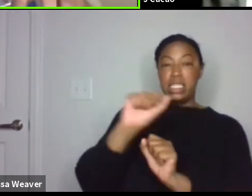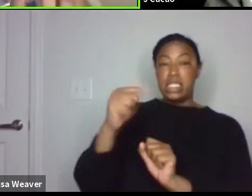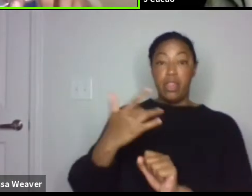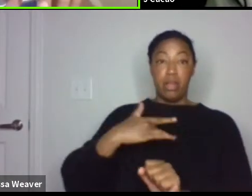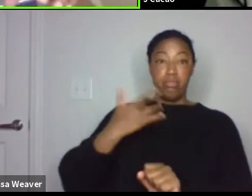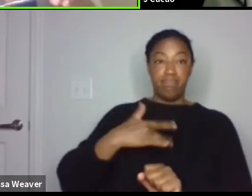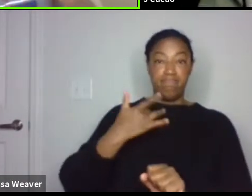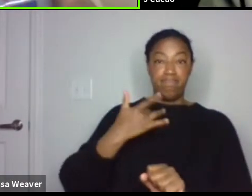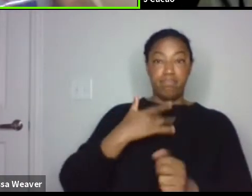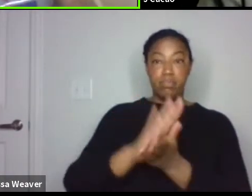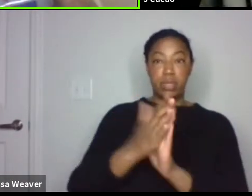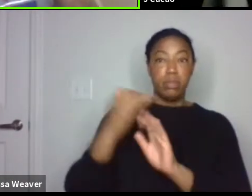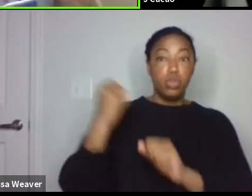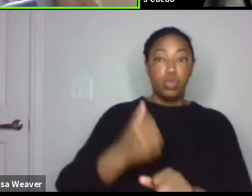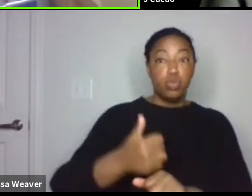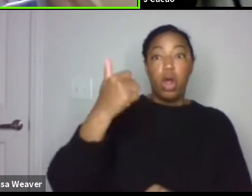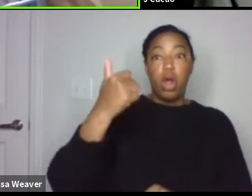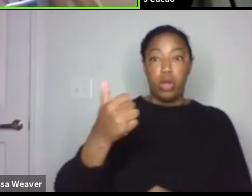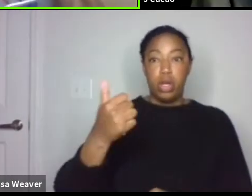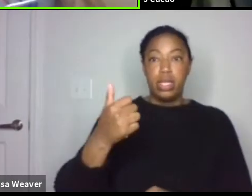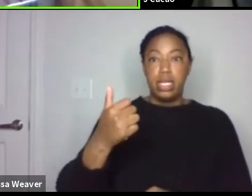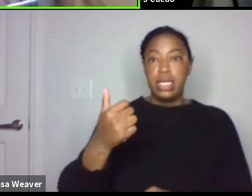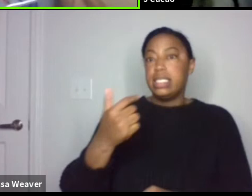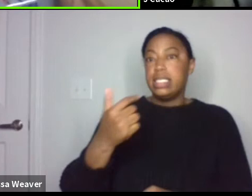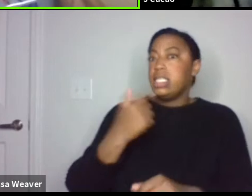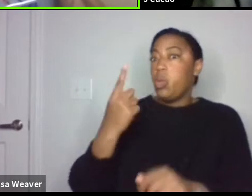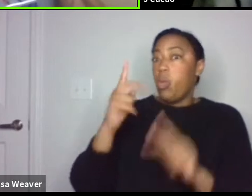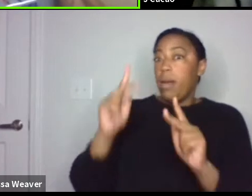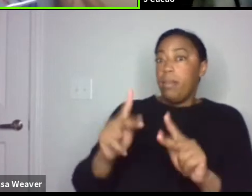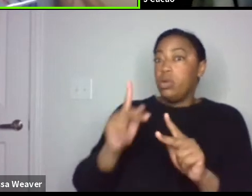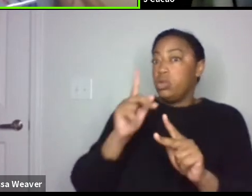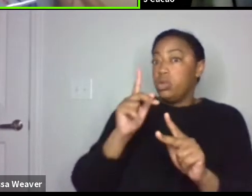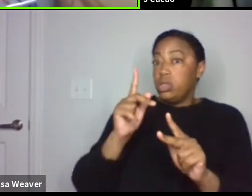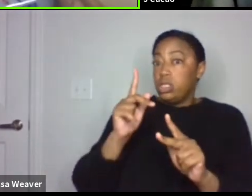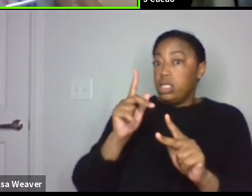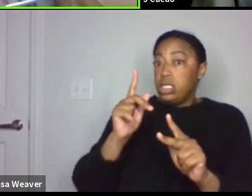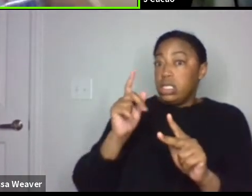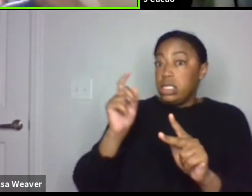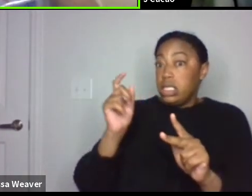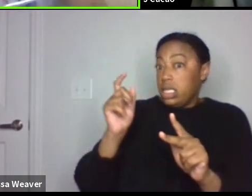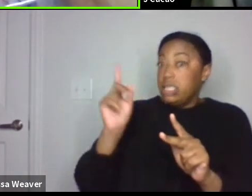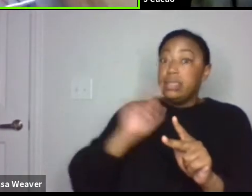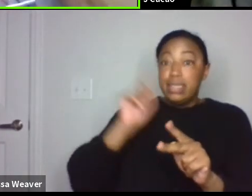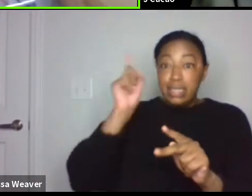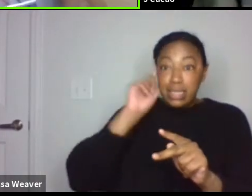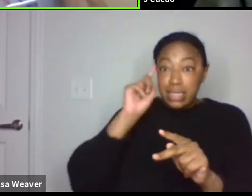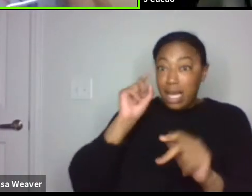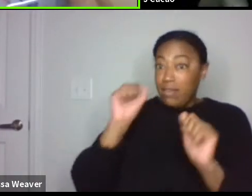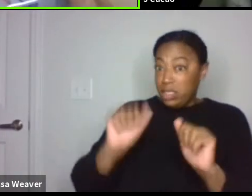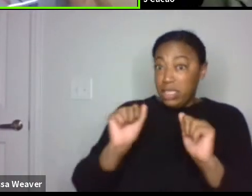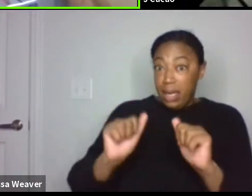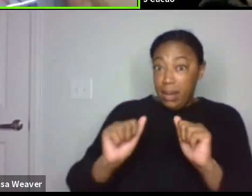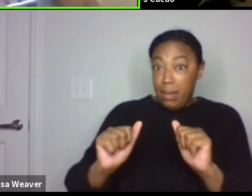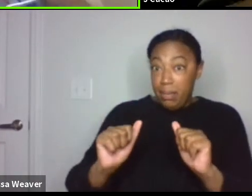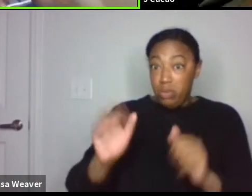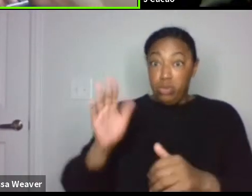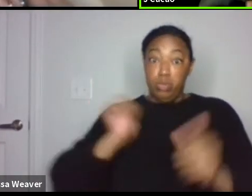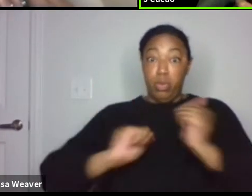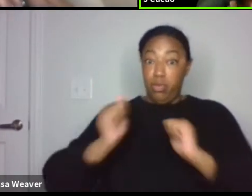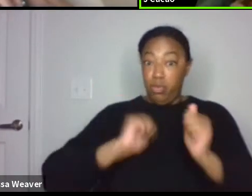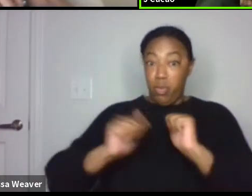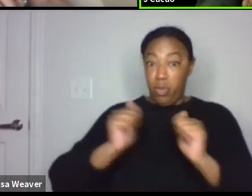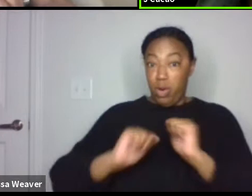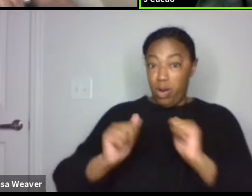player where he's deaf, so he just takes out his hearing aid when it's time to play, and he just can zone in because he can't hear nothing anyway. Well,